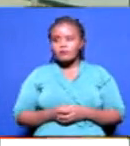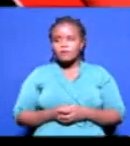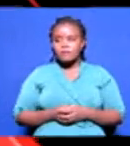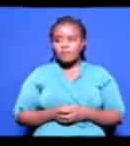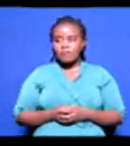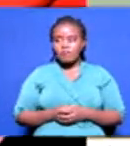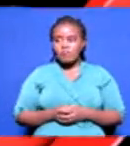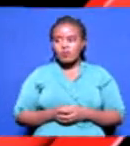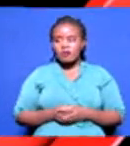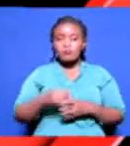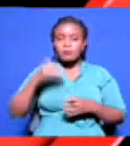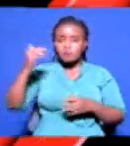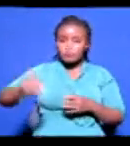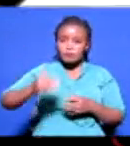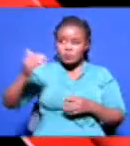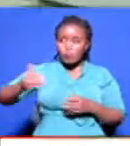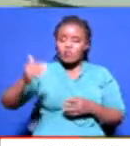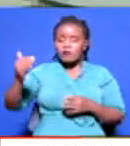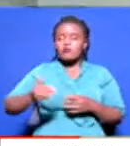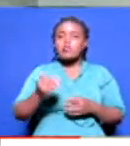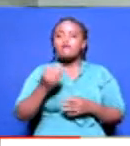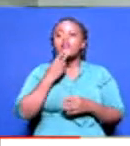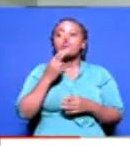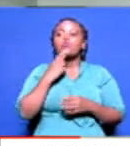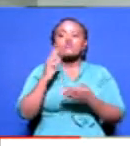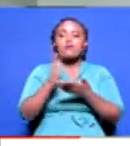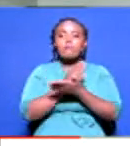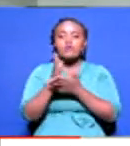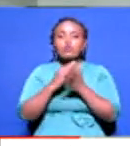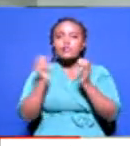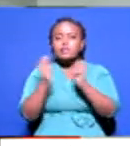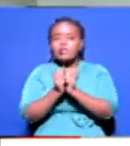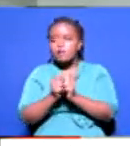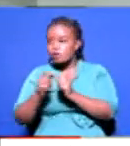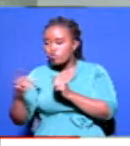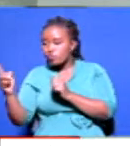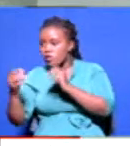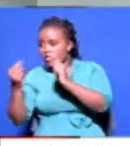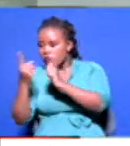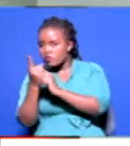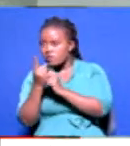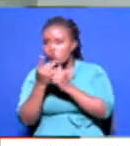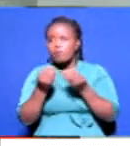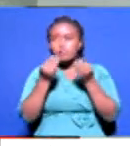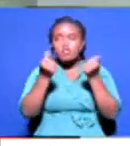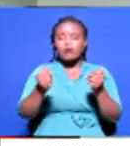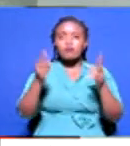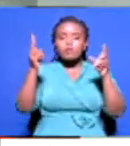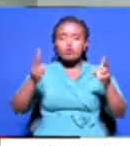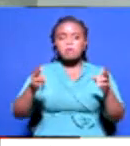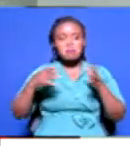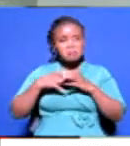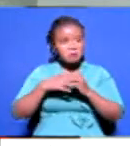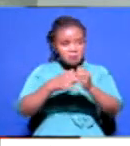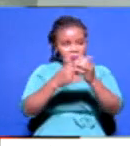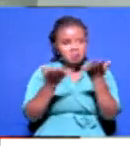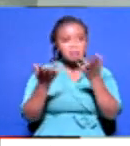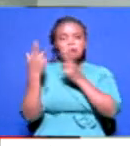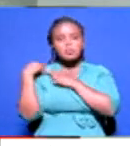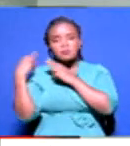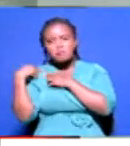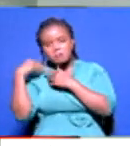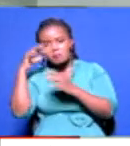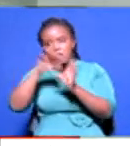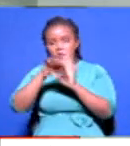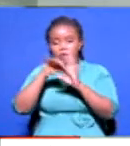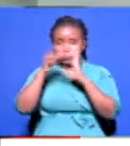So every Tuesday between 10 and 11 p.m. Mm-hmm. And they'll be tackling issues around leadership, the role of voters, as we